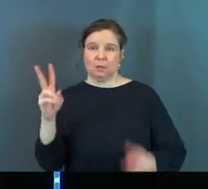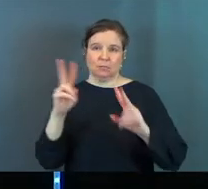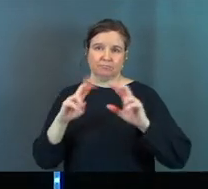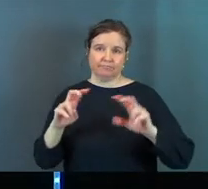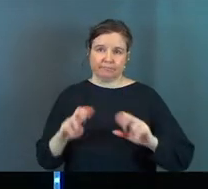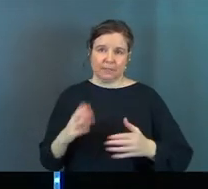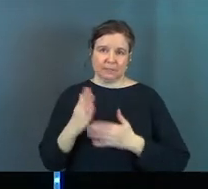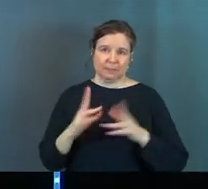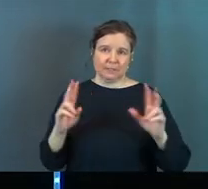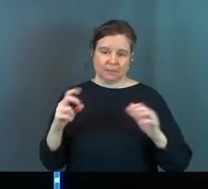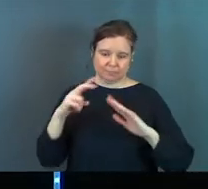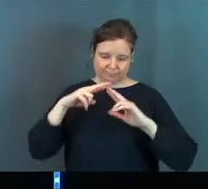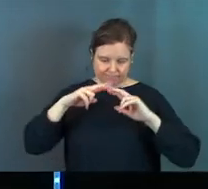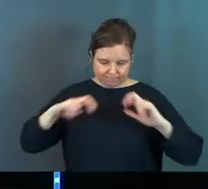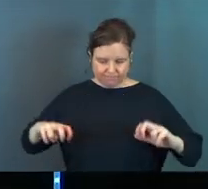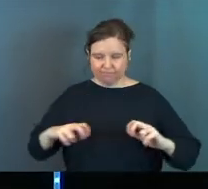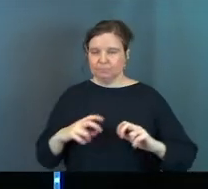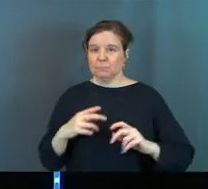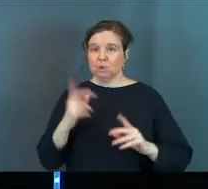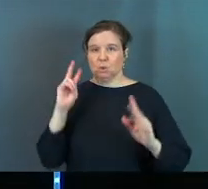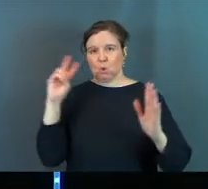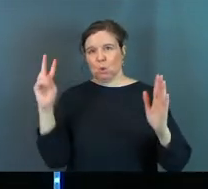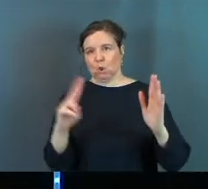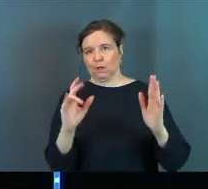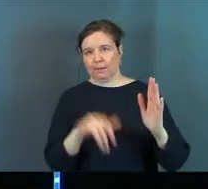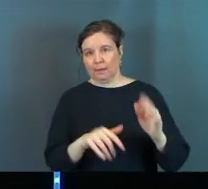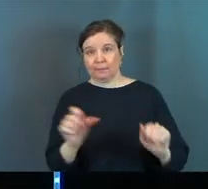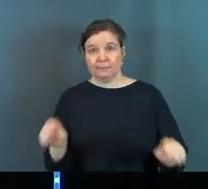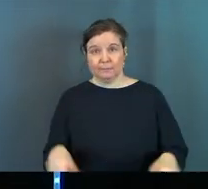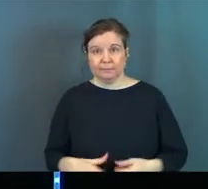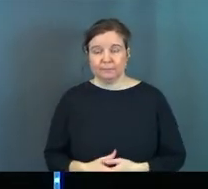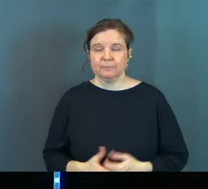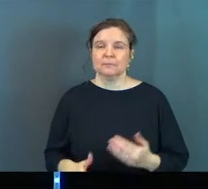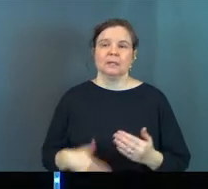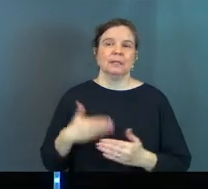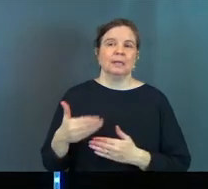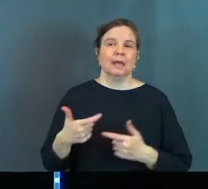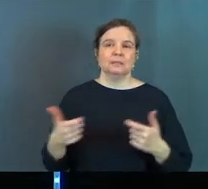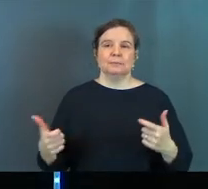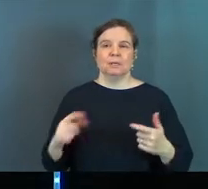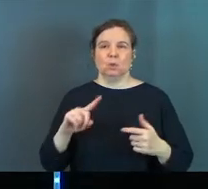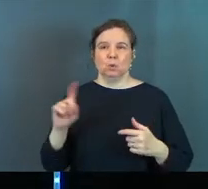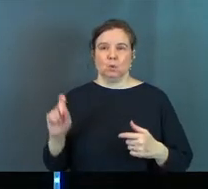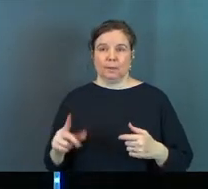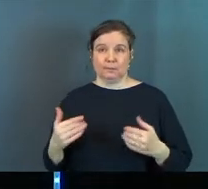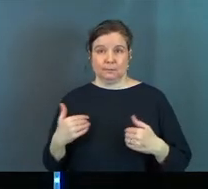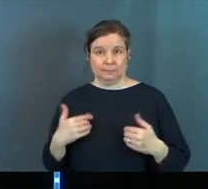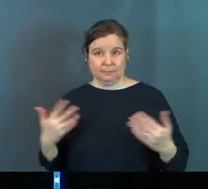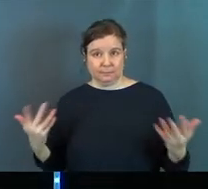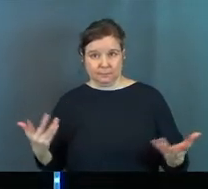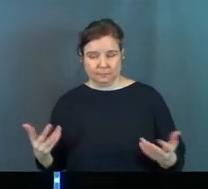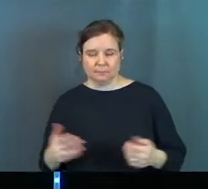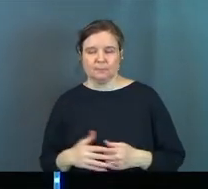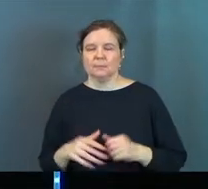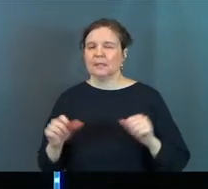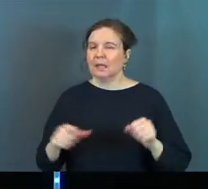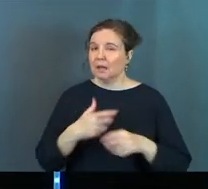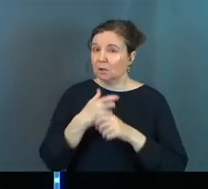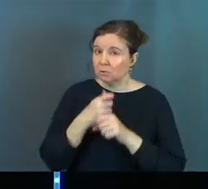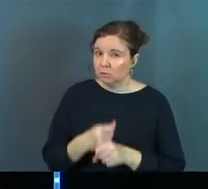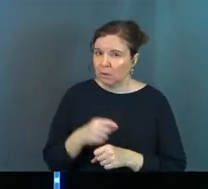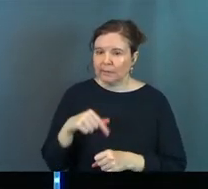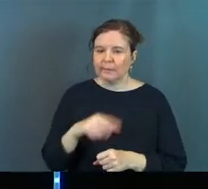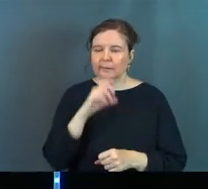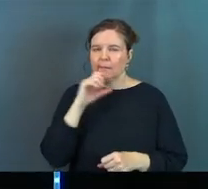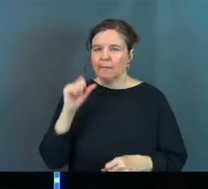deeper on some of these topics. Go check that out. The next big question is, can I trust that